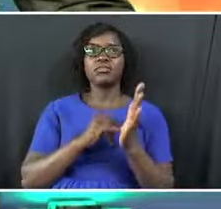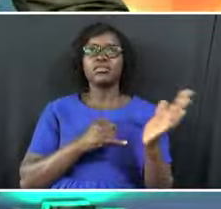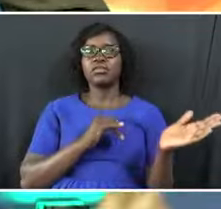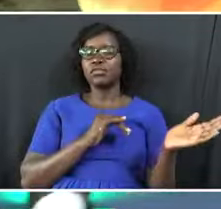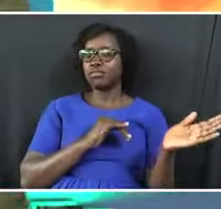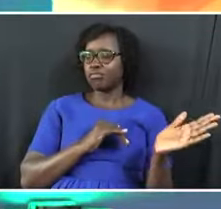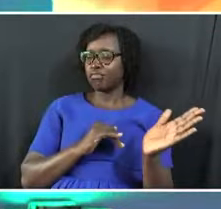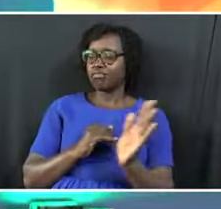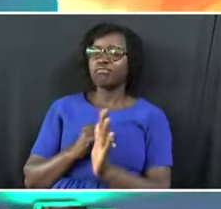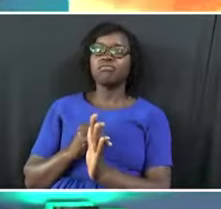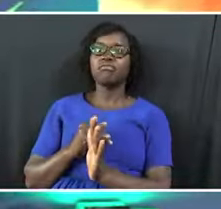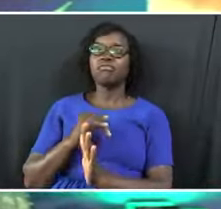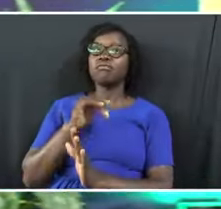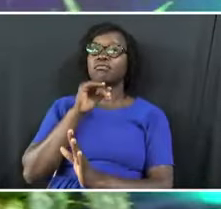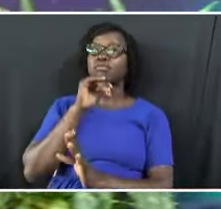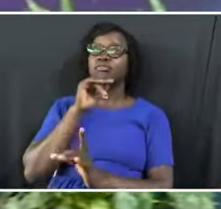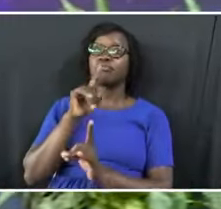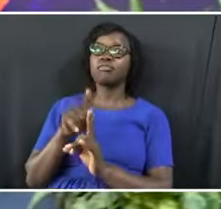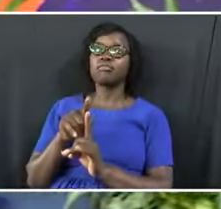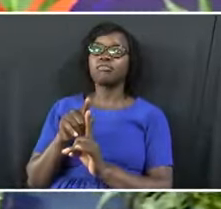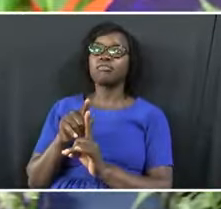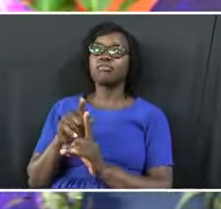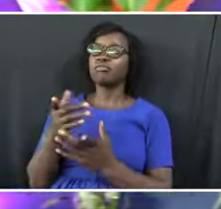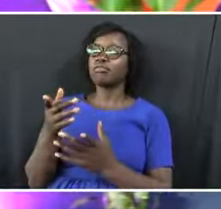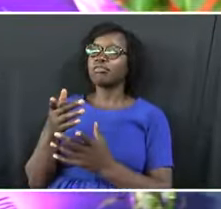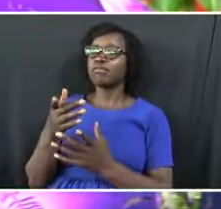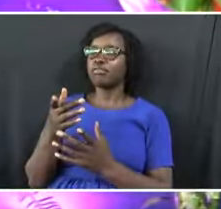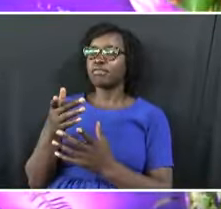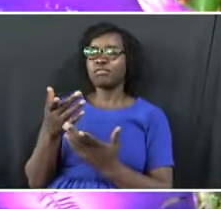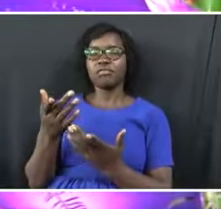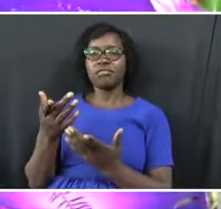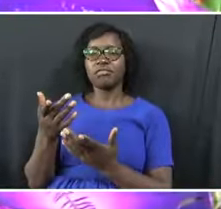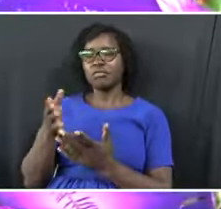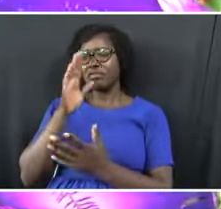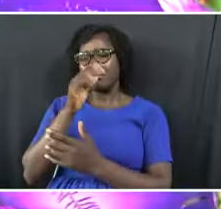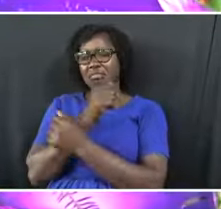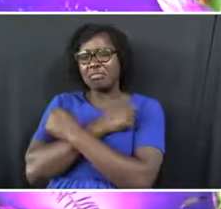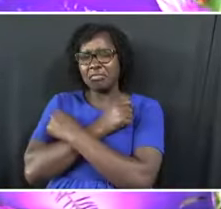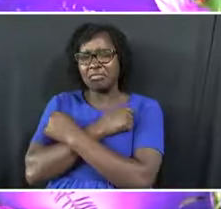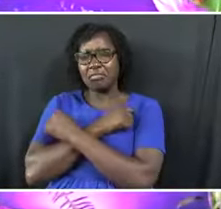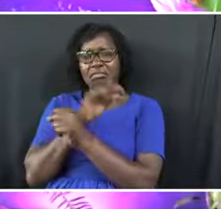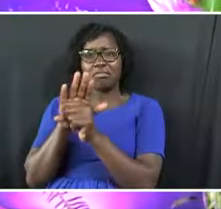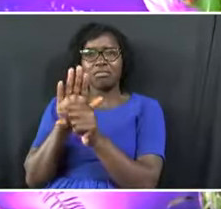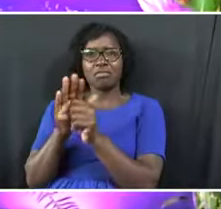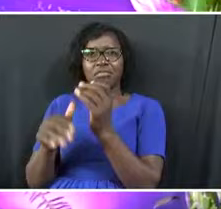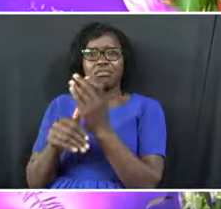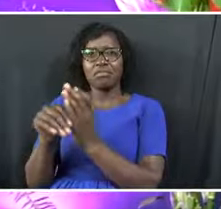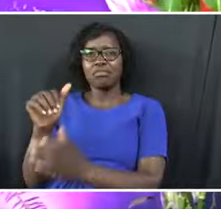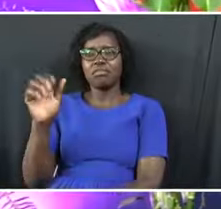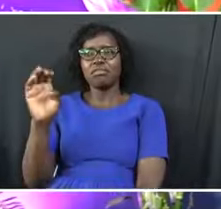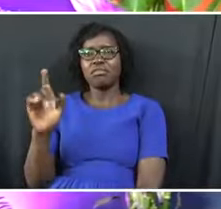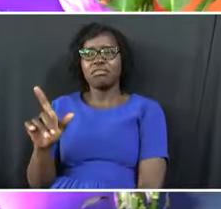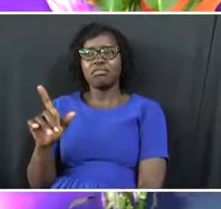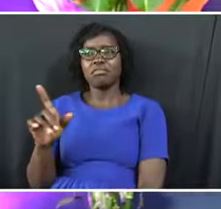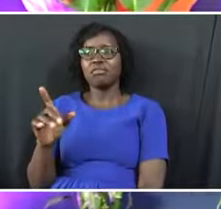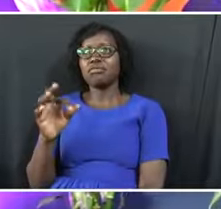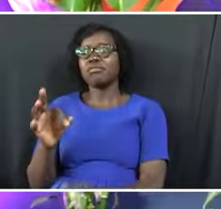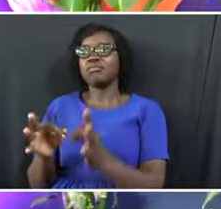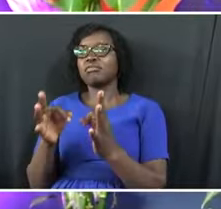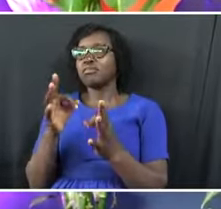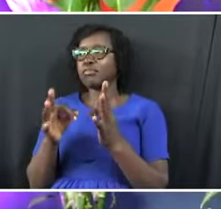landed on the lover of God, Abel. That is what happens today. If I,